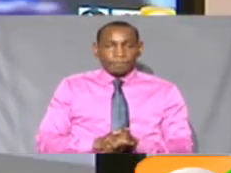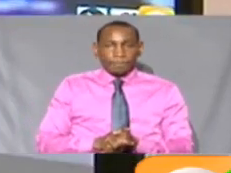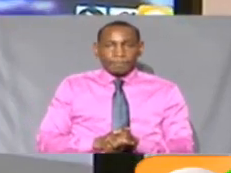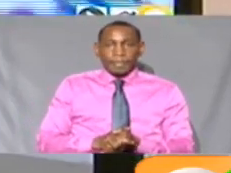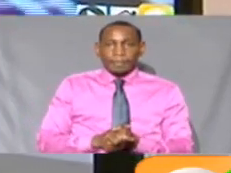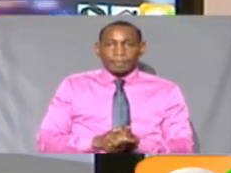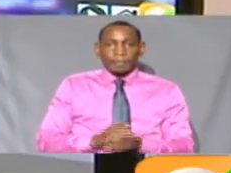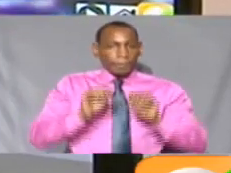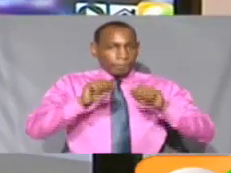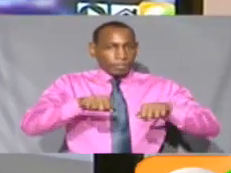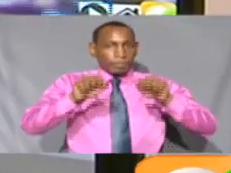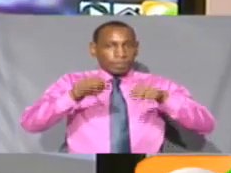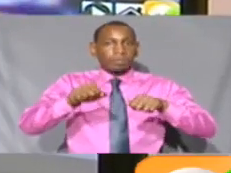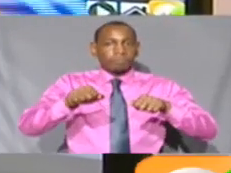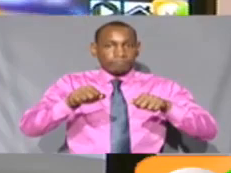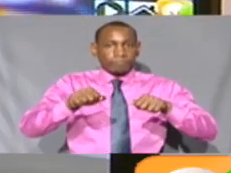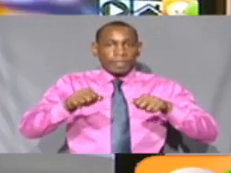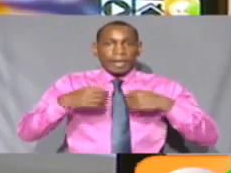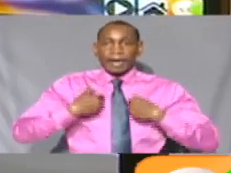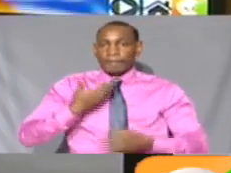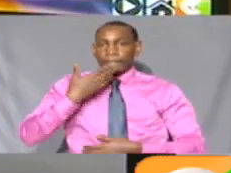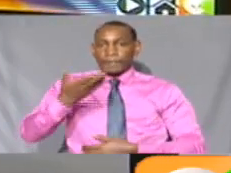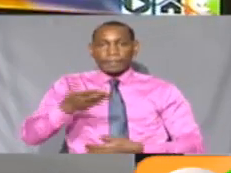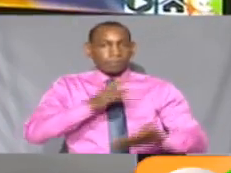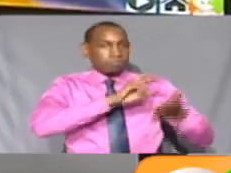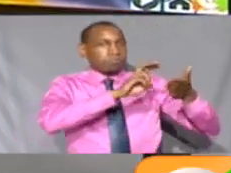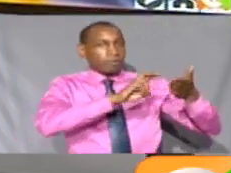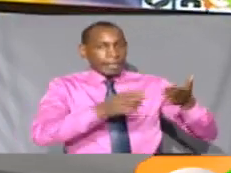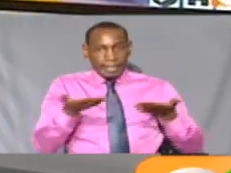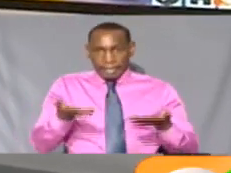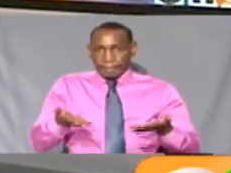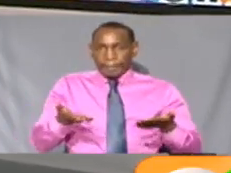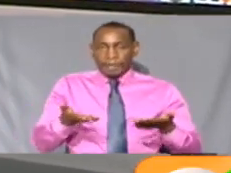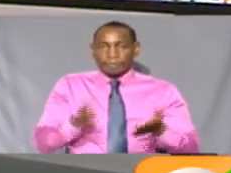chance to get your feedback heard here on the show.